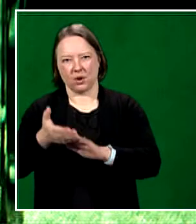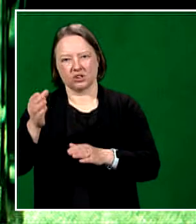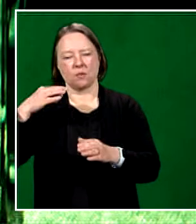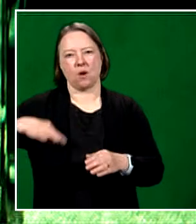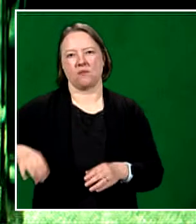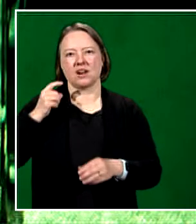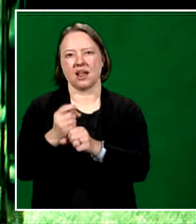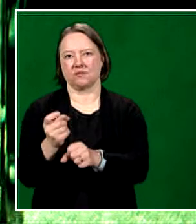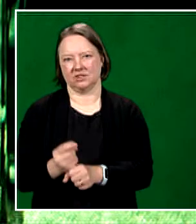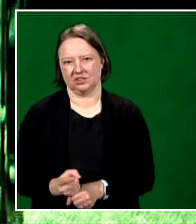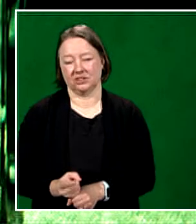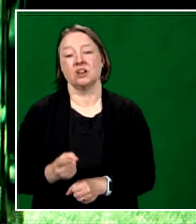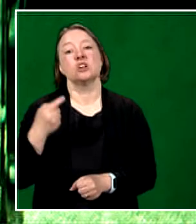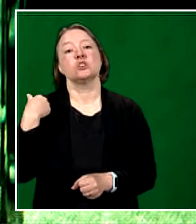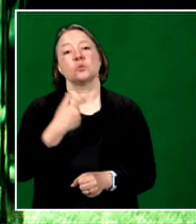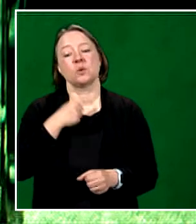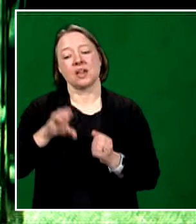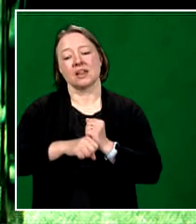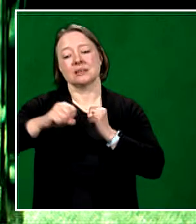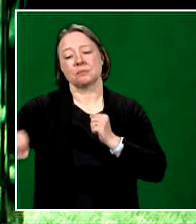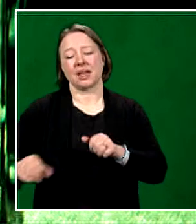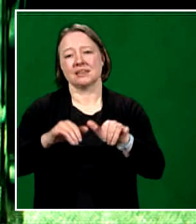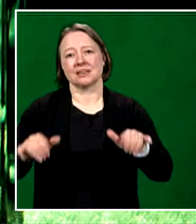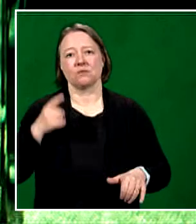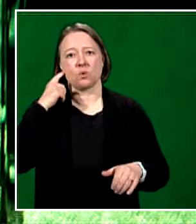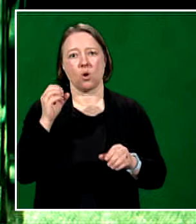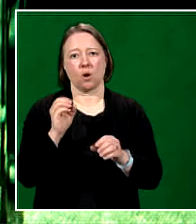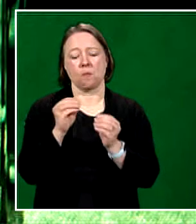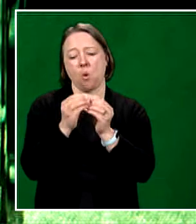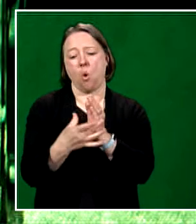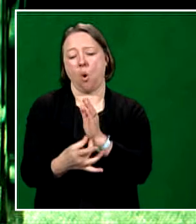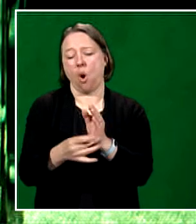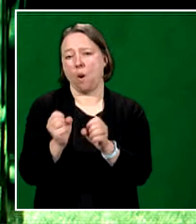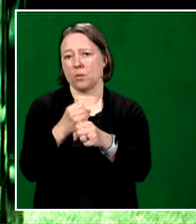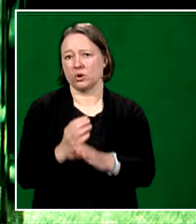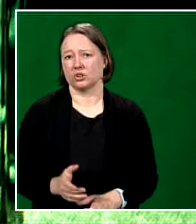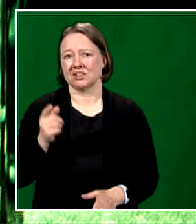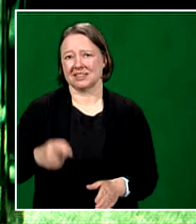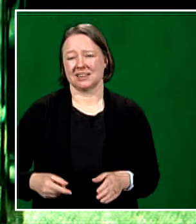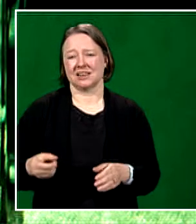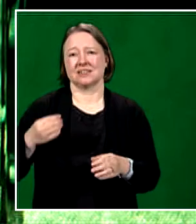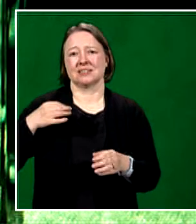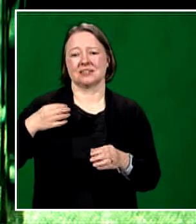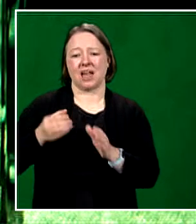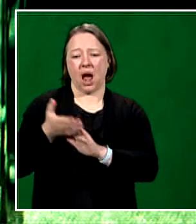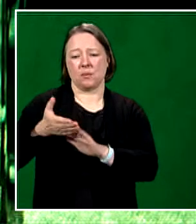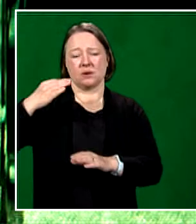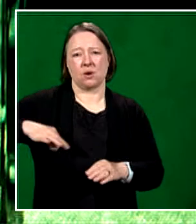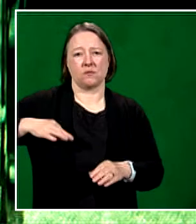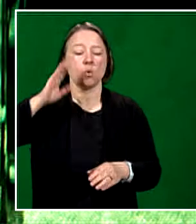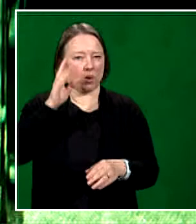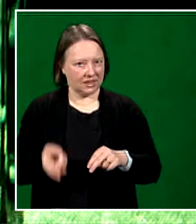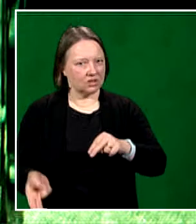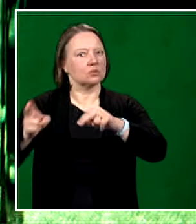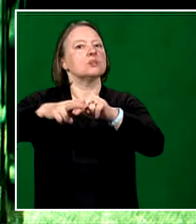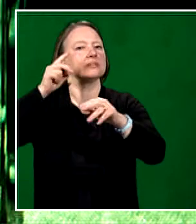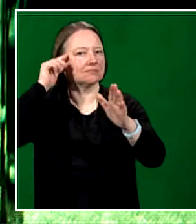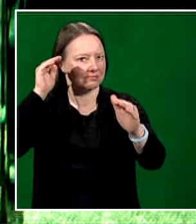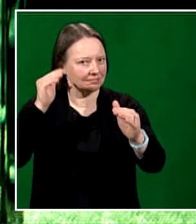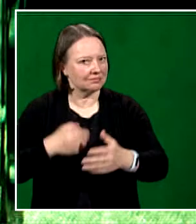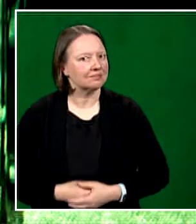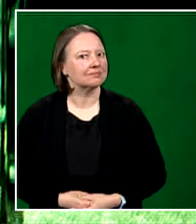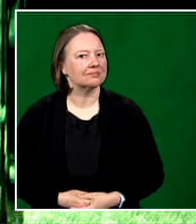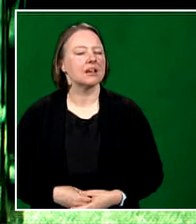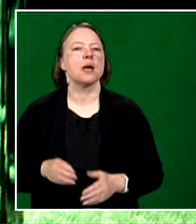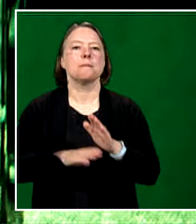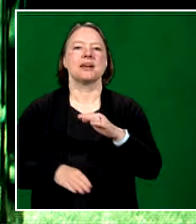annual basis. As we expand our system to more oil producers, this operational profit is expected to exponentially increase.